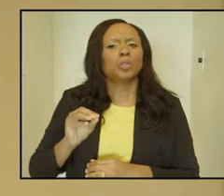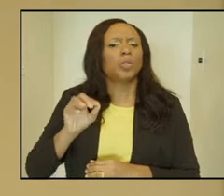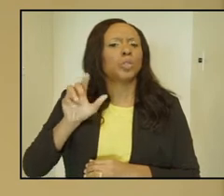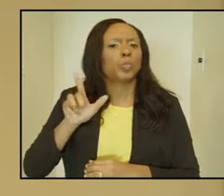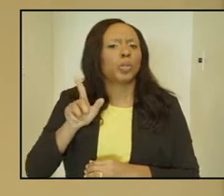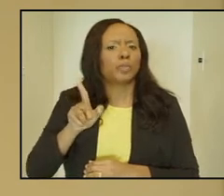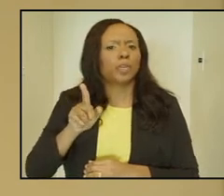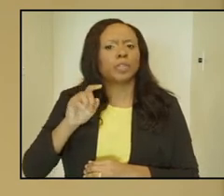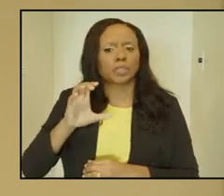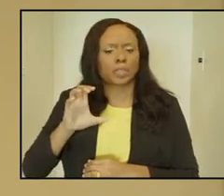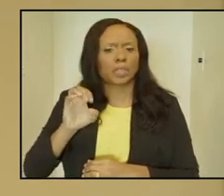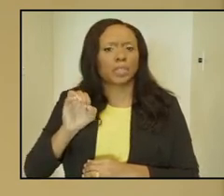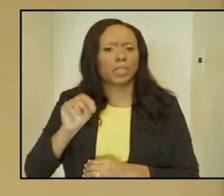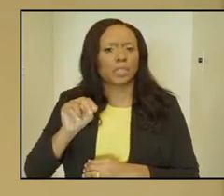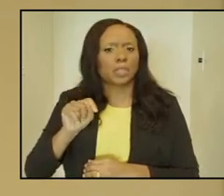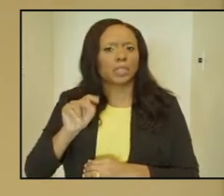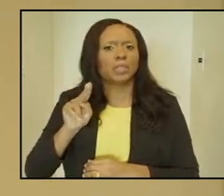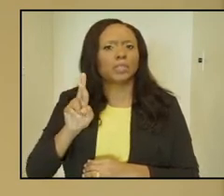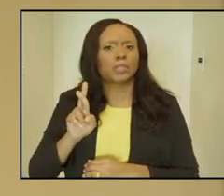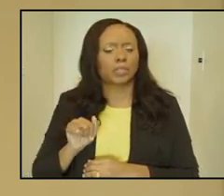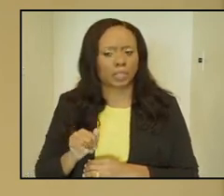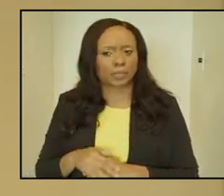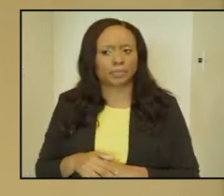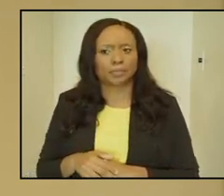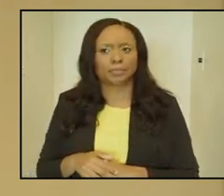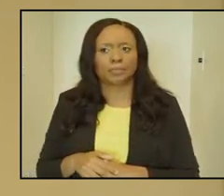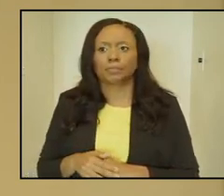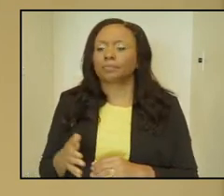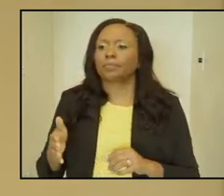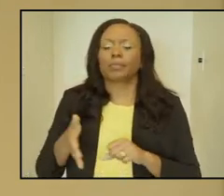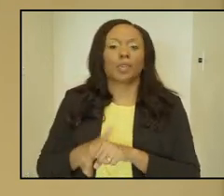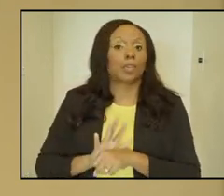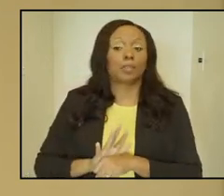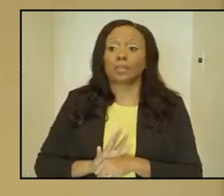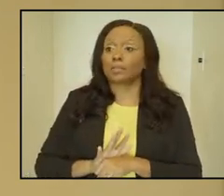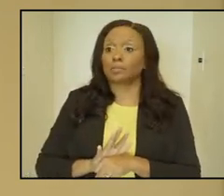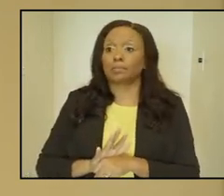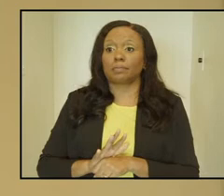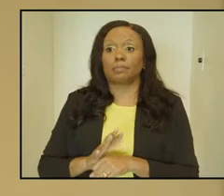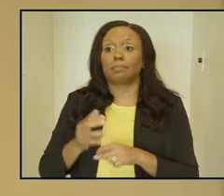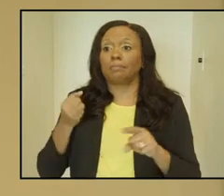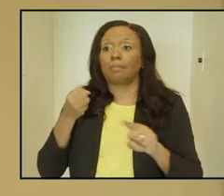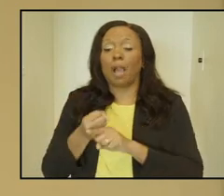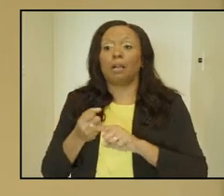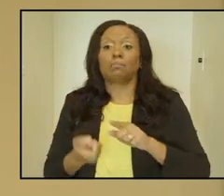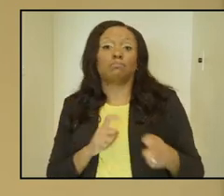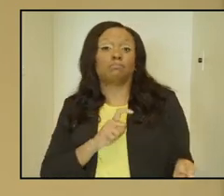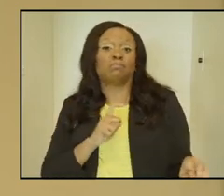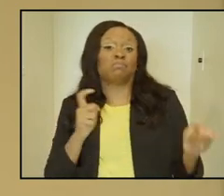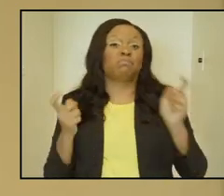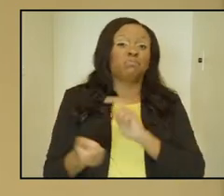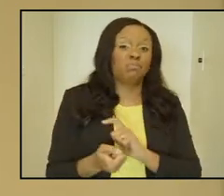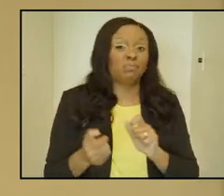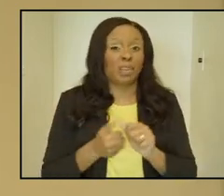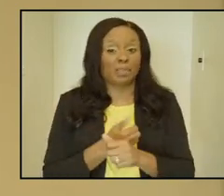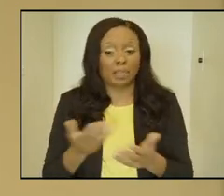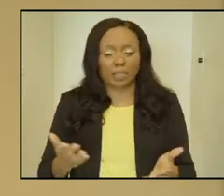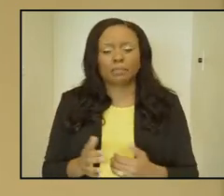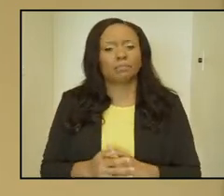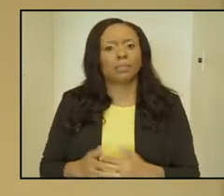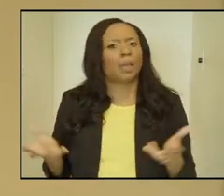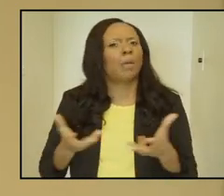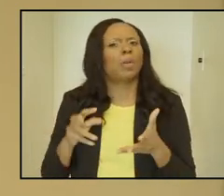as usual has to take on a whole new meaning. So what does this all mean? The